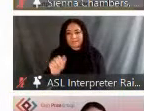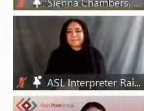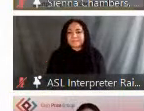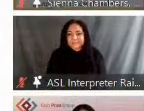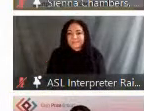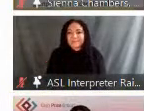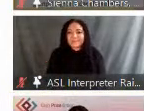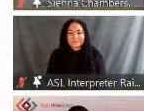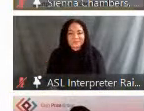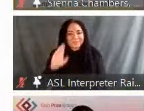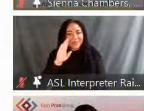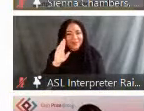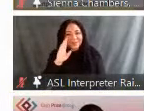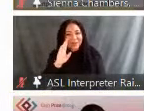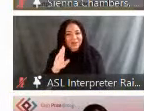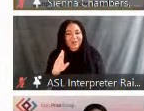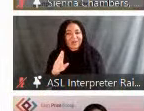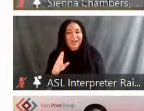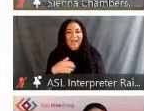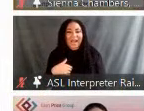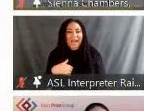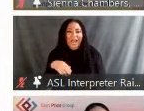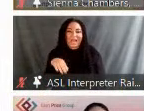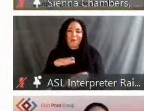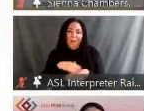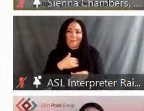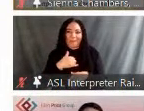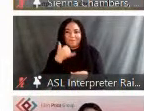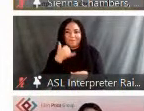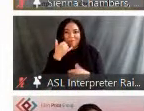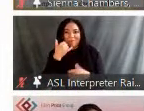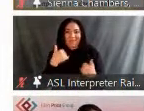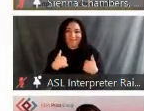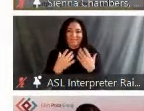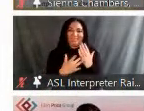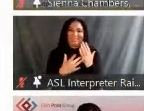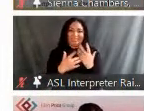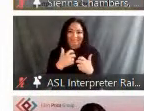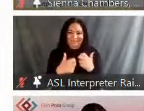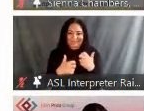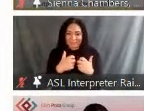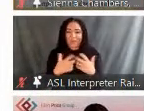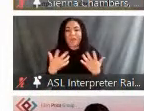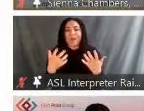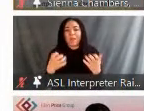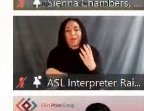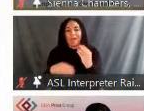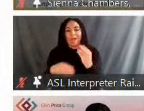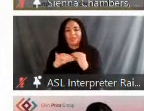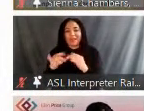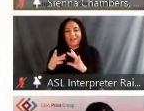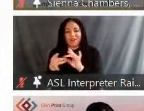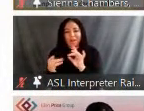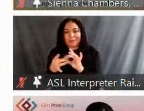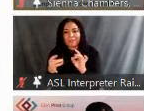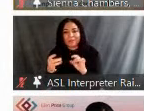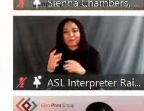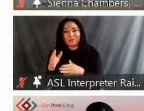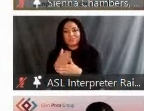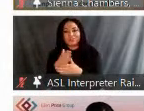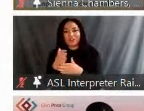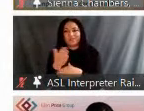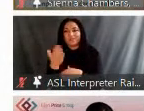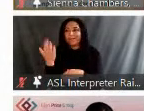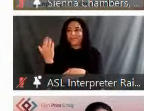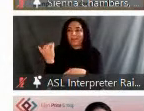Hi, all. I'm participating on my phone because I have tech issues. I want to build on that comment that was shared just from the last work group